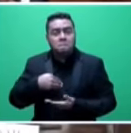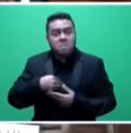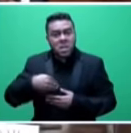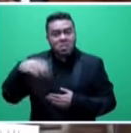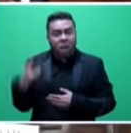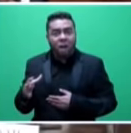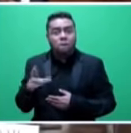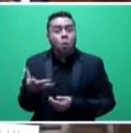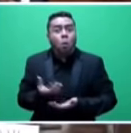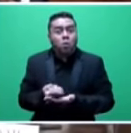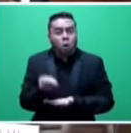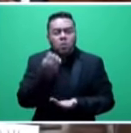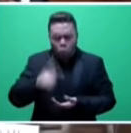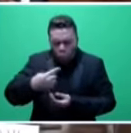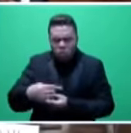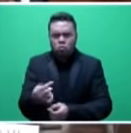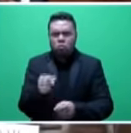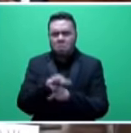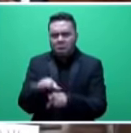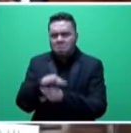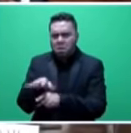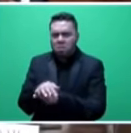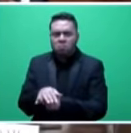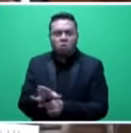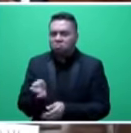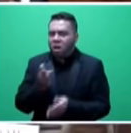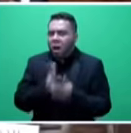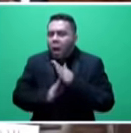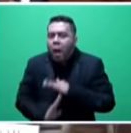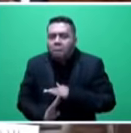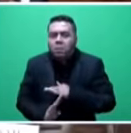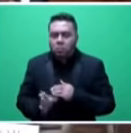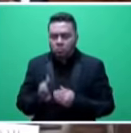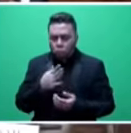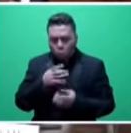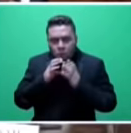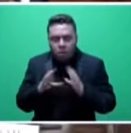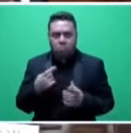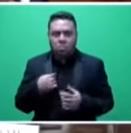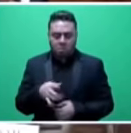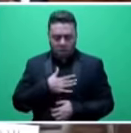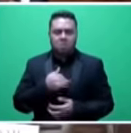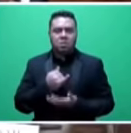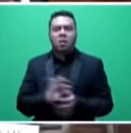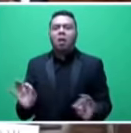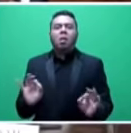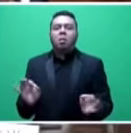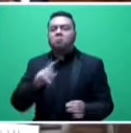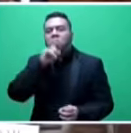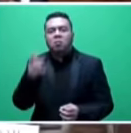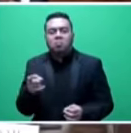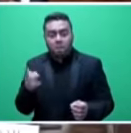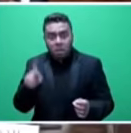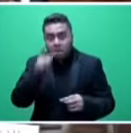for his short-sightedness, for he is not humble enough to admit his faults. But, Mr. Speaker, sir, the people of this country are not